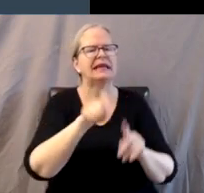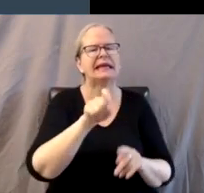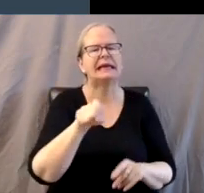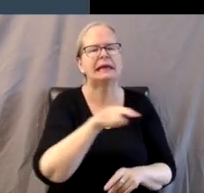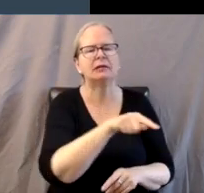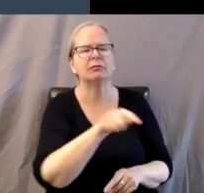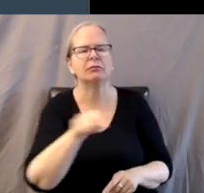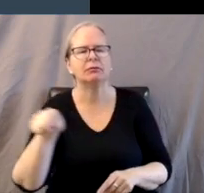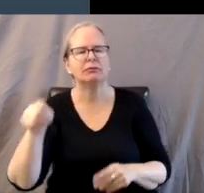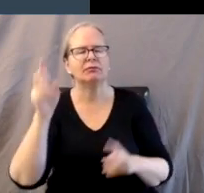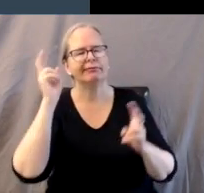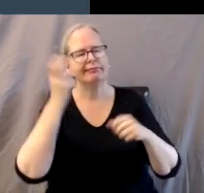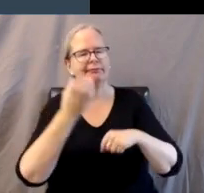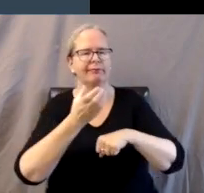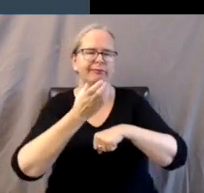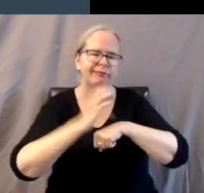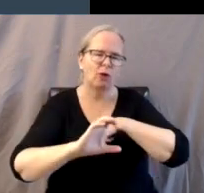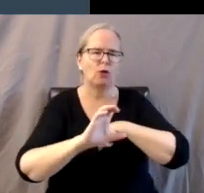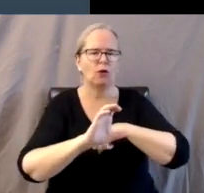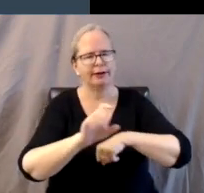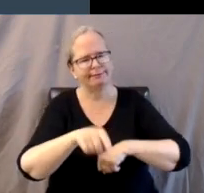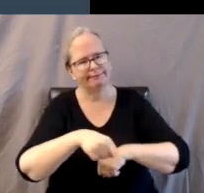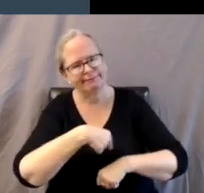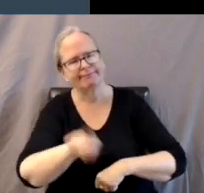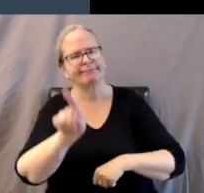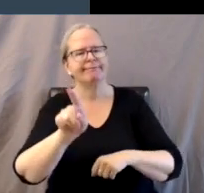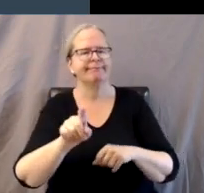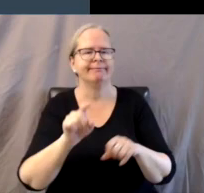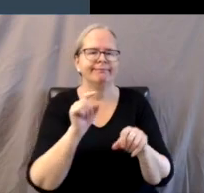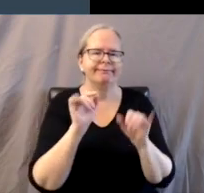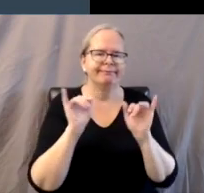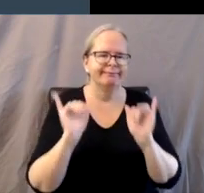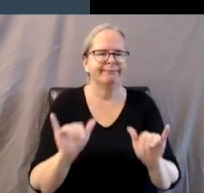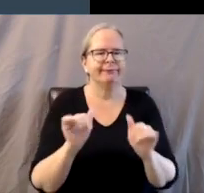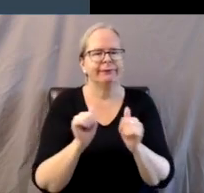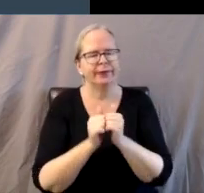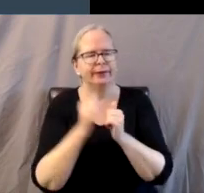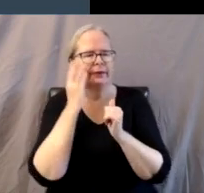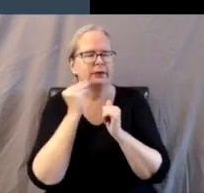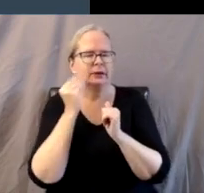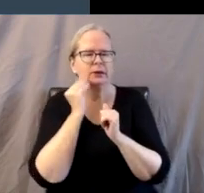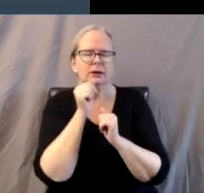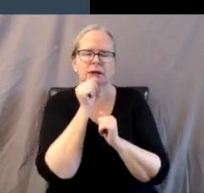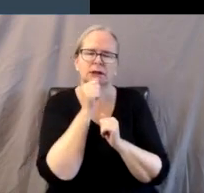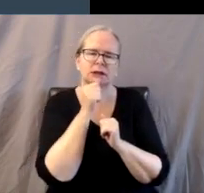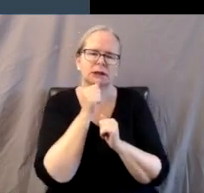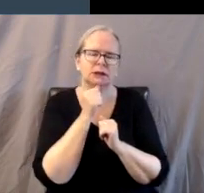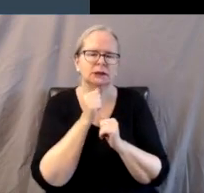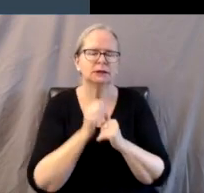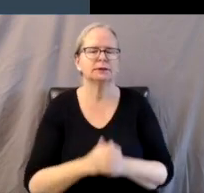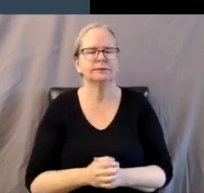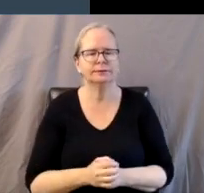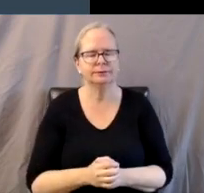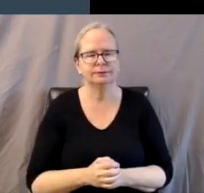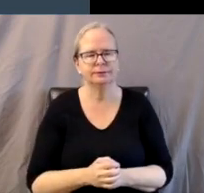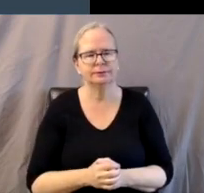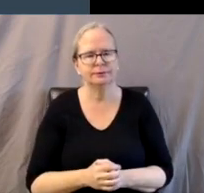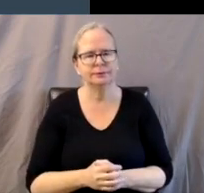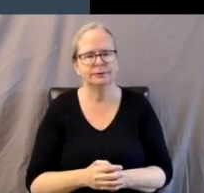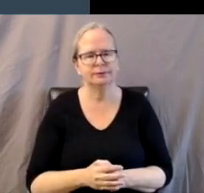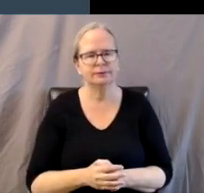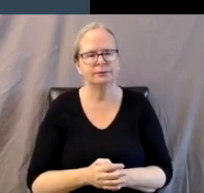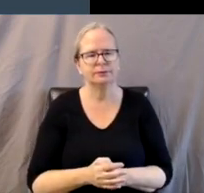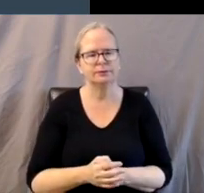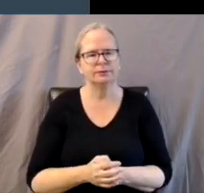poverty. So a basic income can build a bridge and for those individuals to access greater